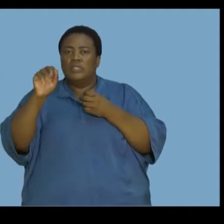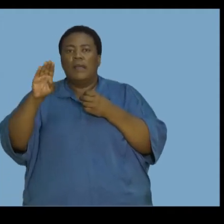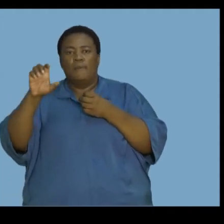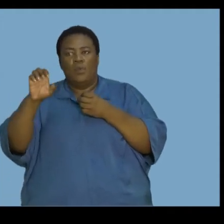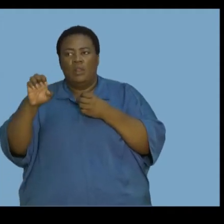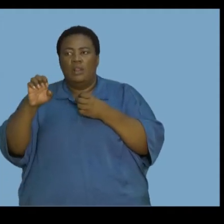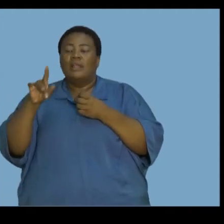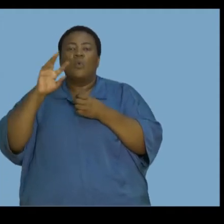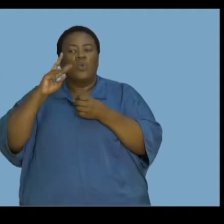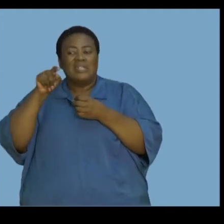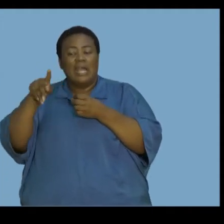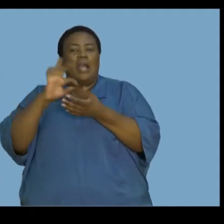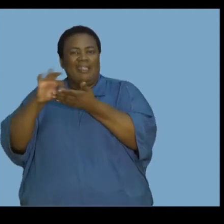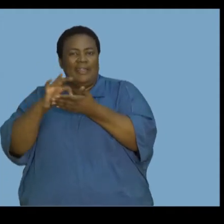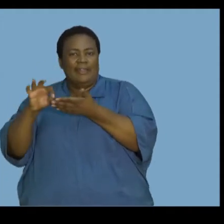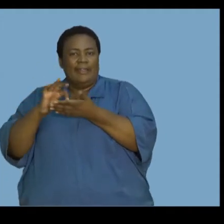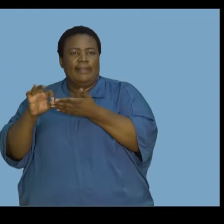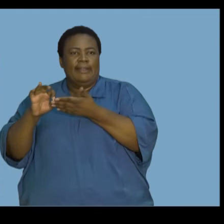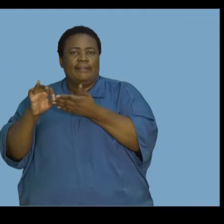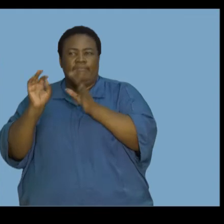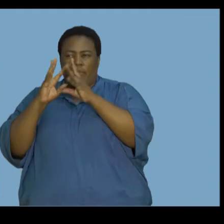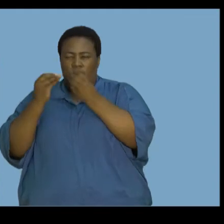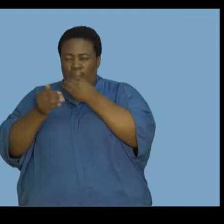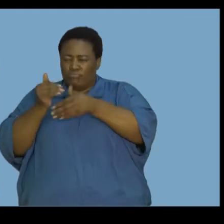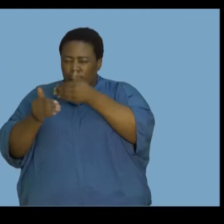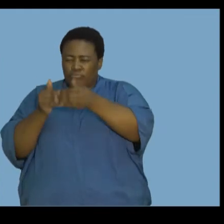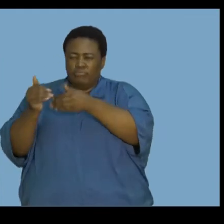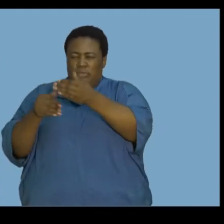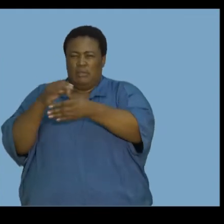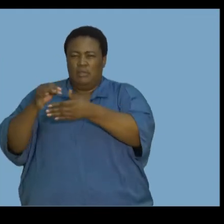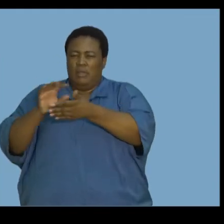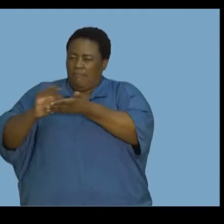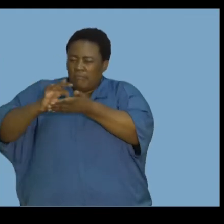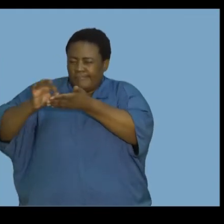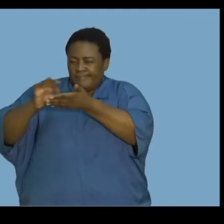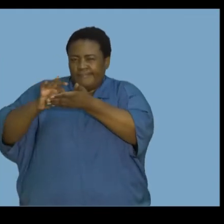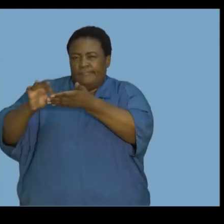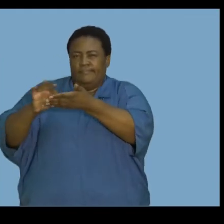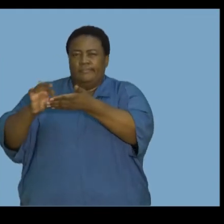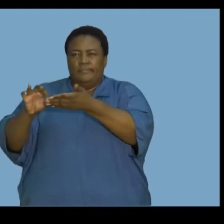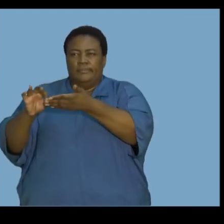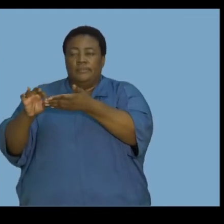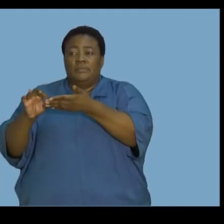Potable in the sense that this is water that has been cleaned, purified, and gone through a process of